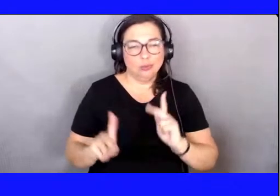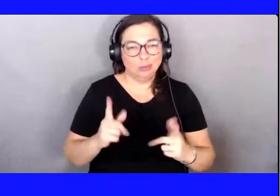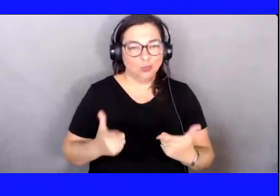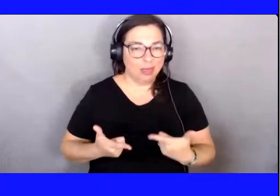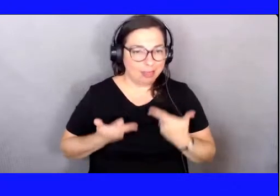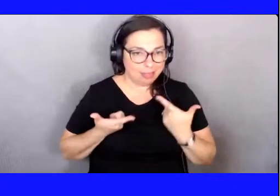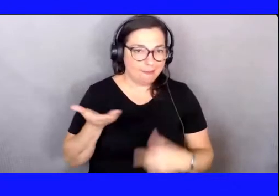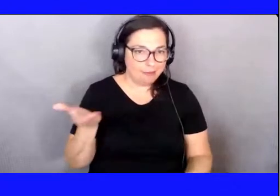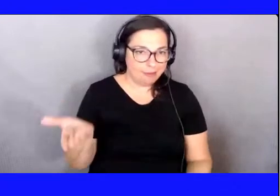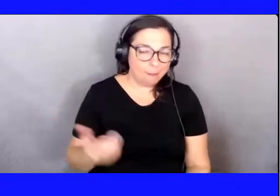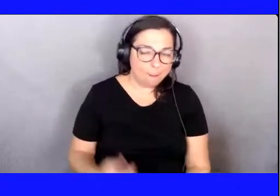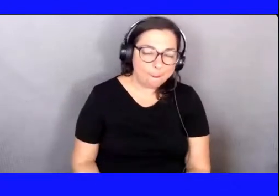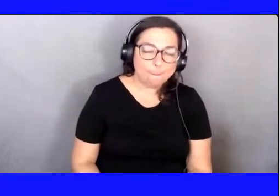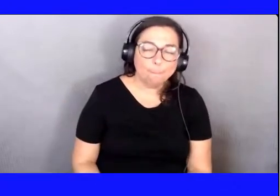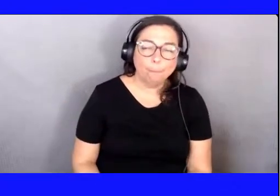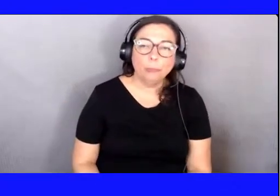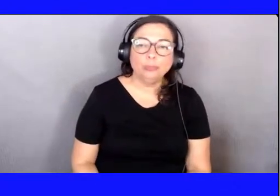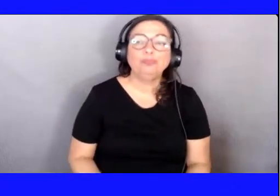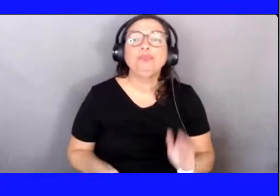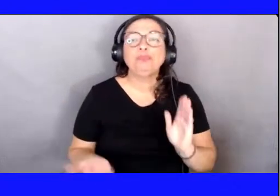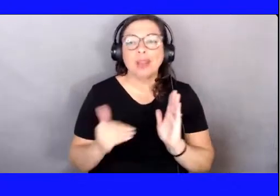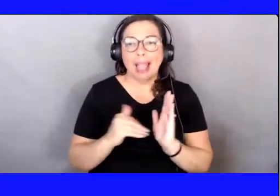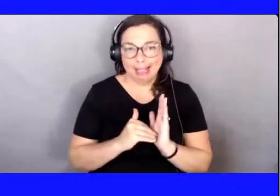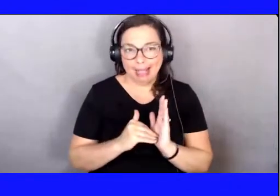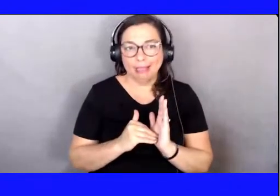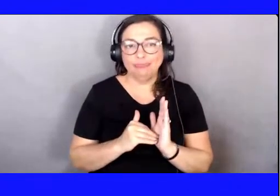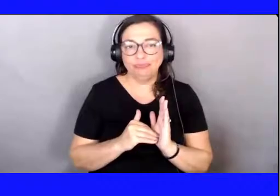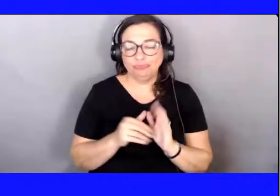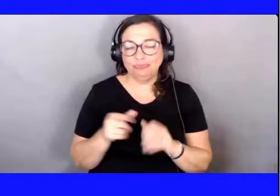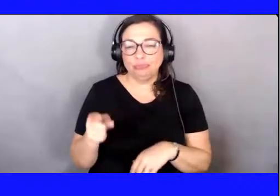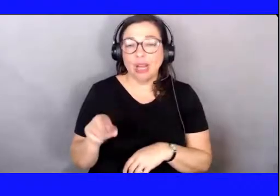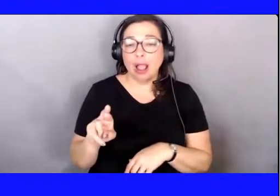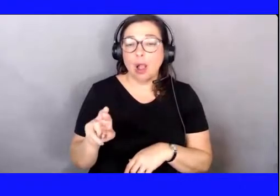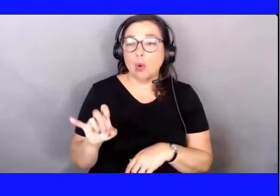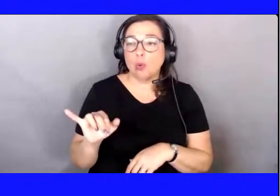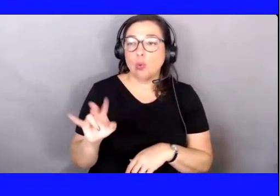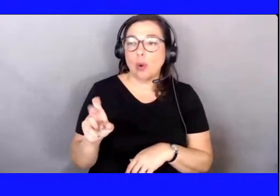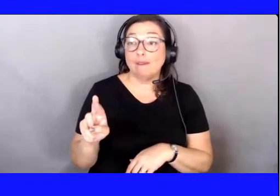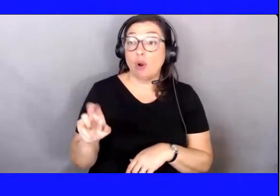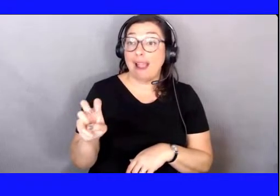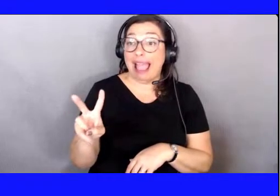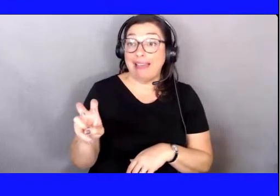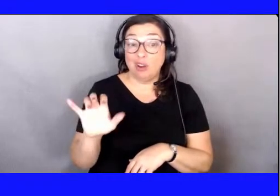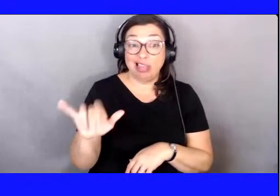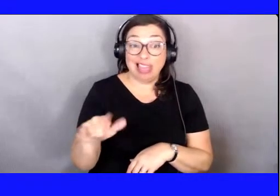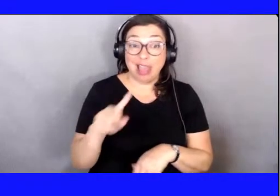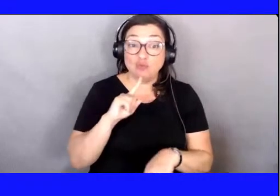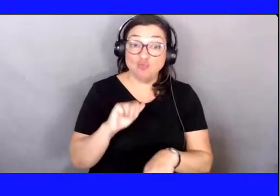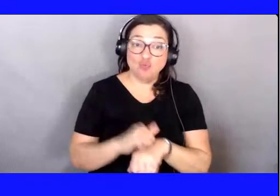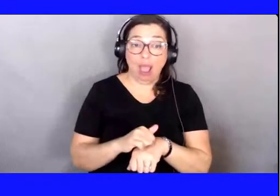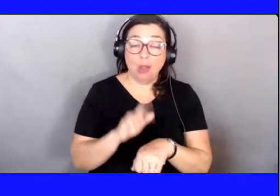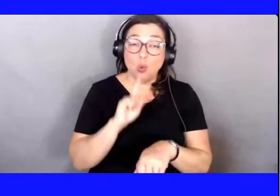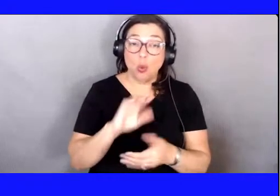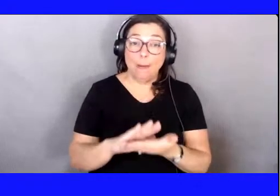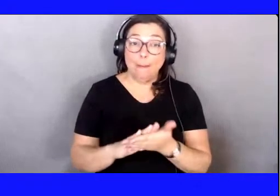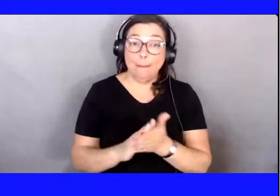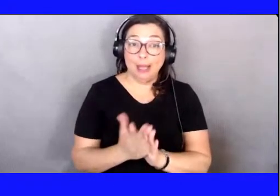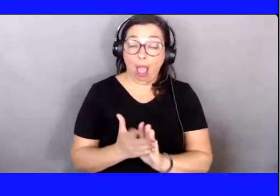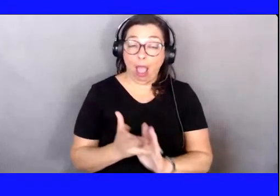slide. So again, activating River Avenue, that whole piece of rock will soon become a very classy